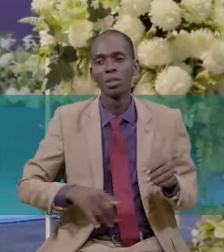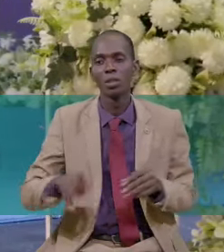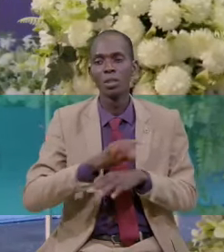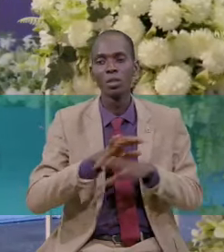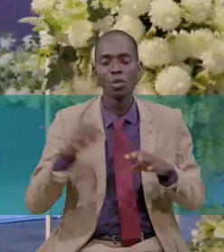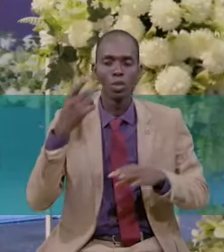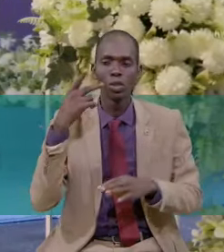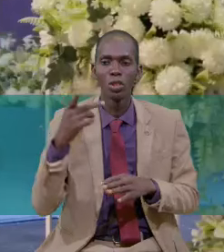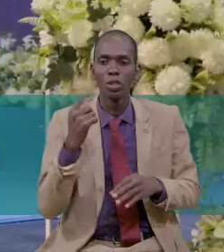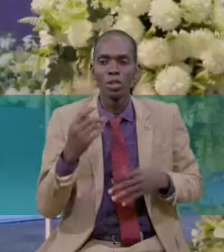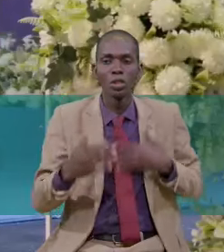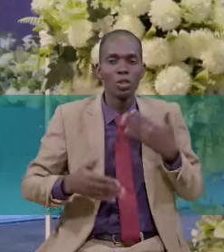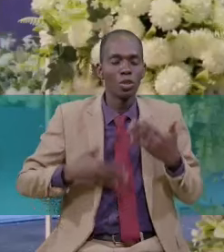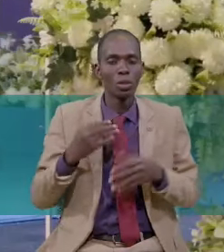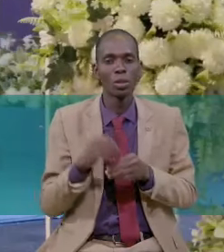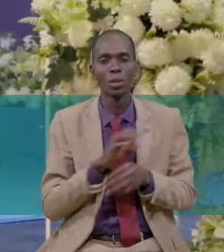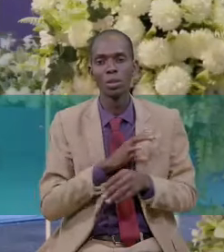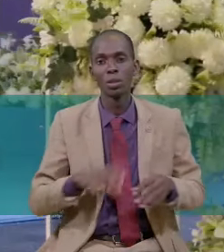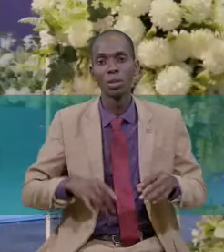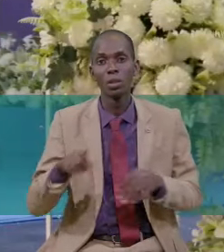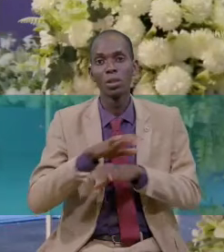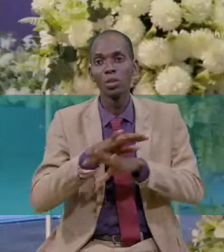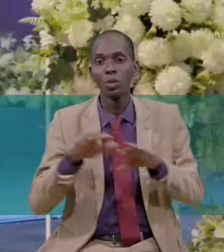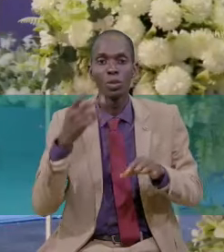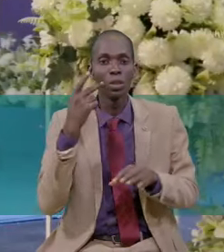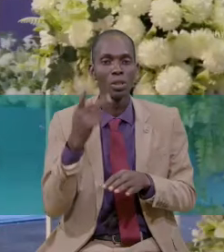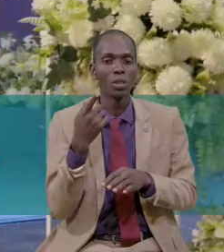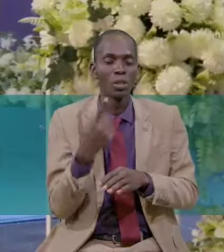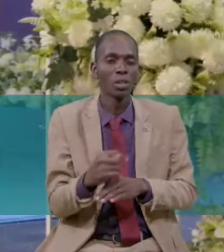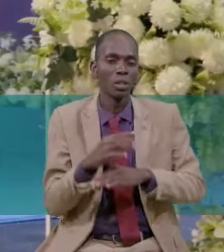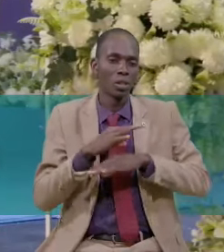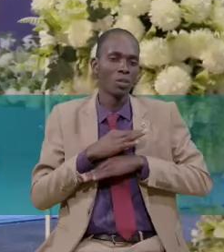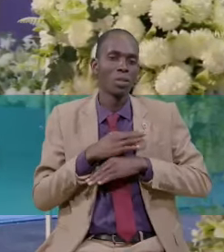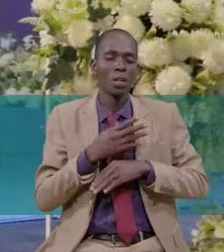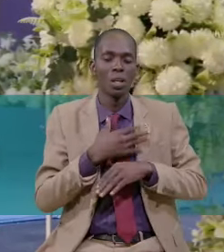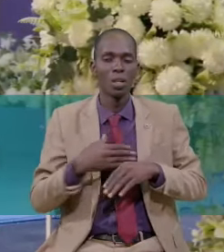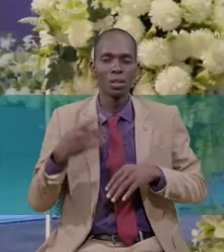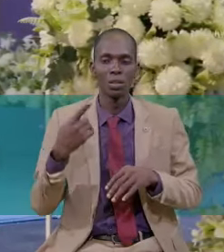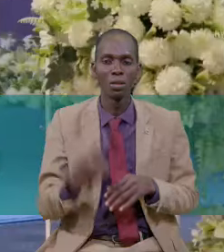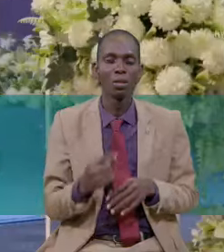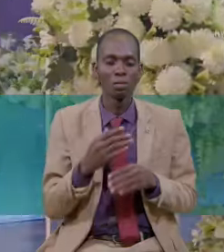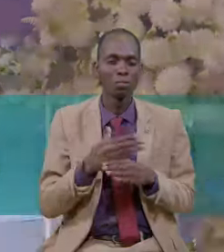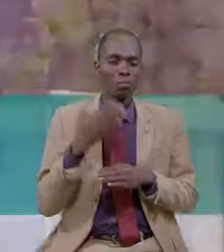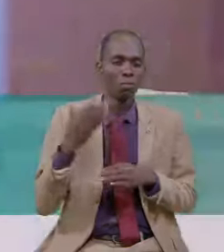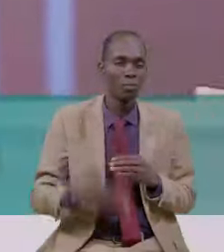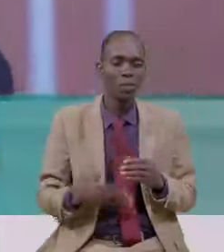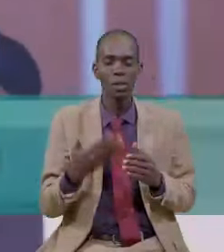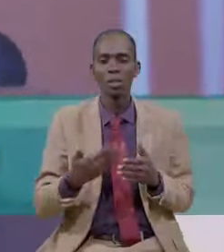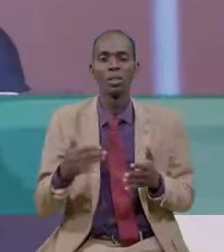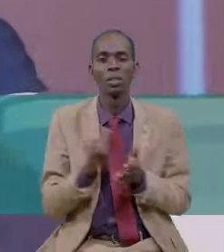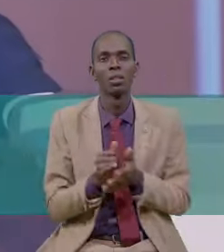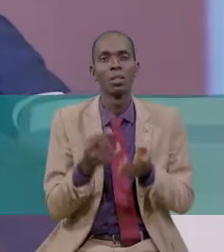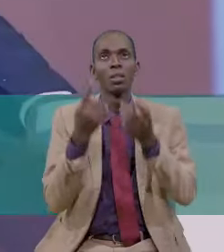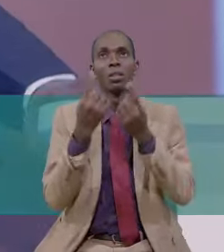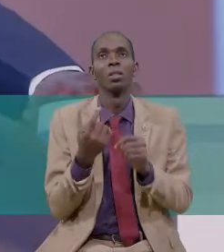don't see the satisfaction and the wholeness that comes from Christ. And they